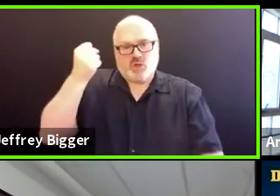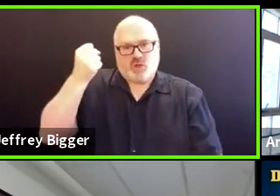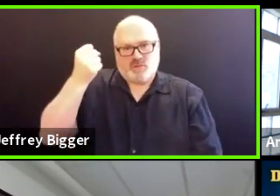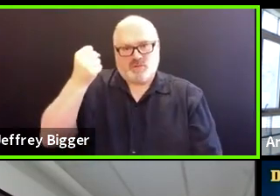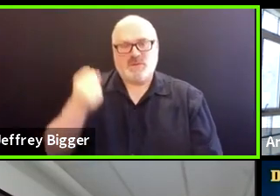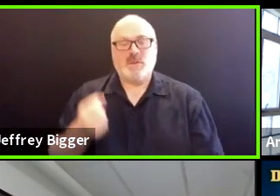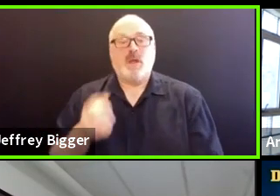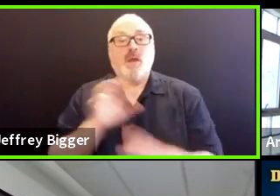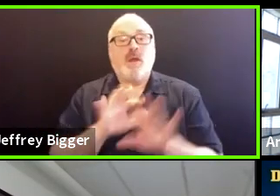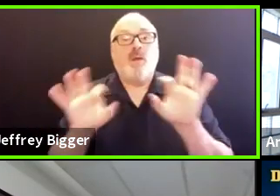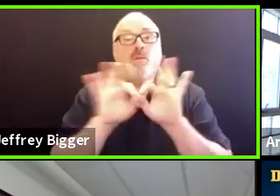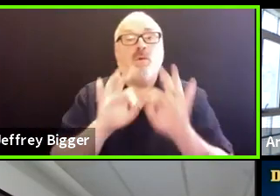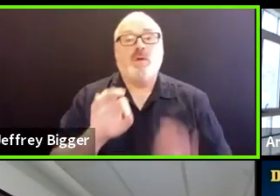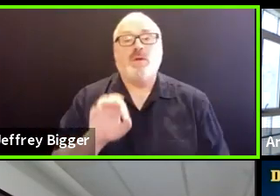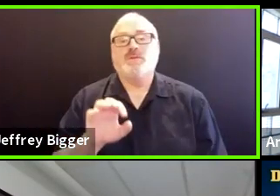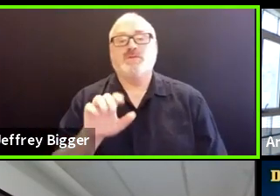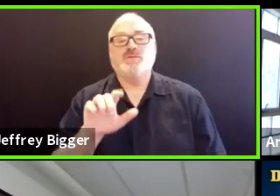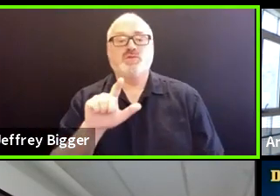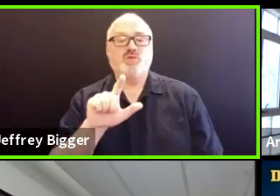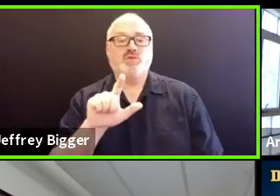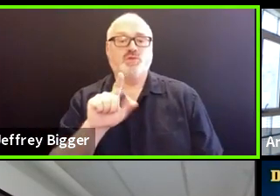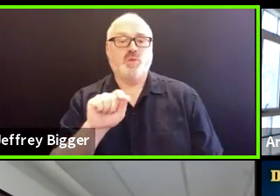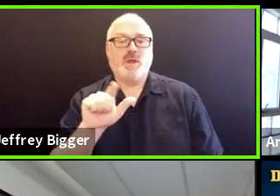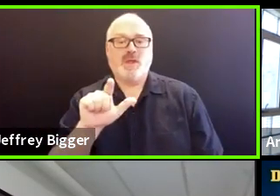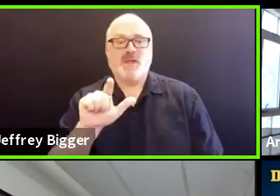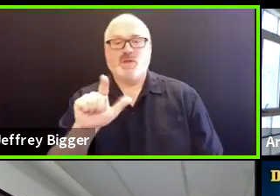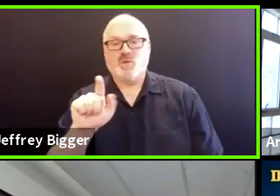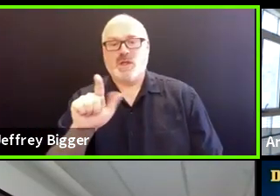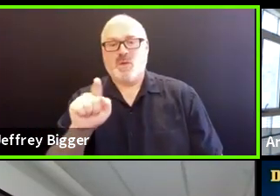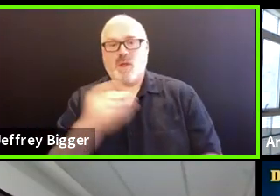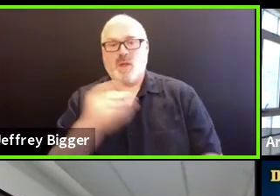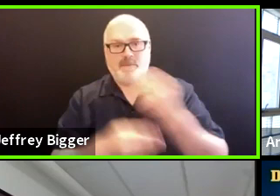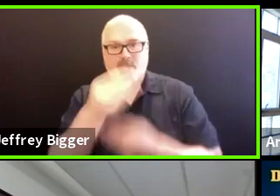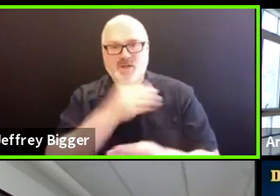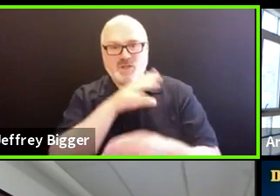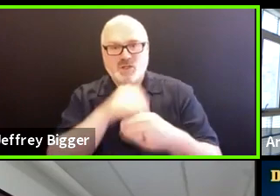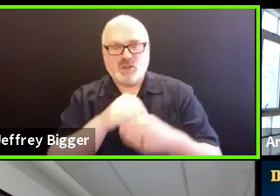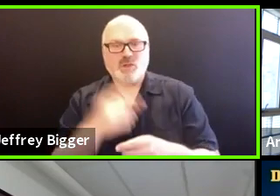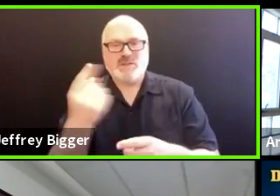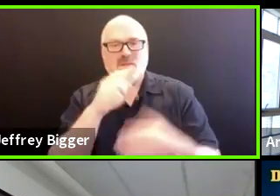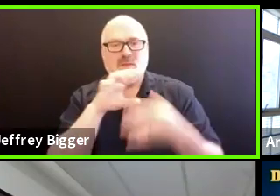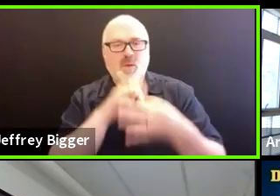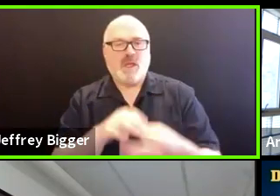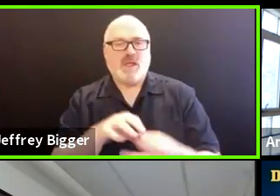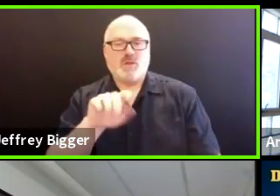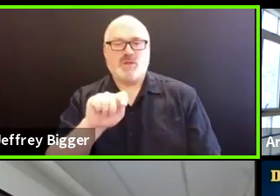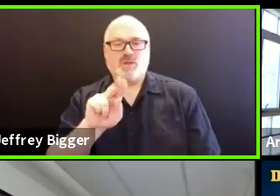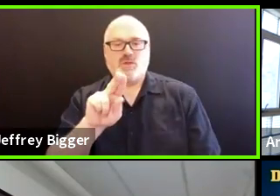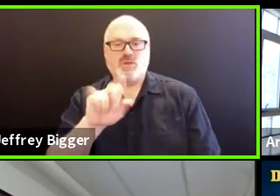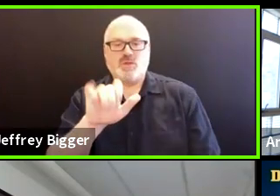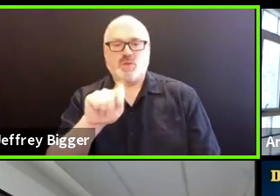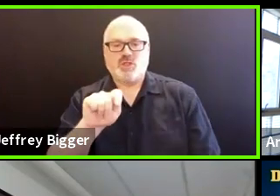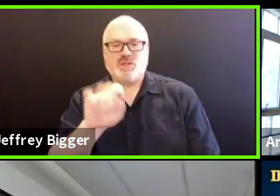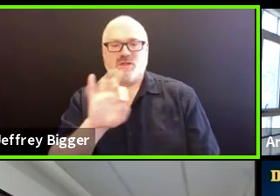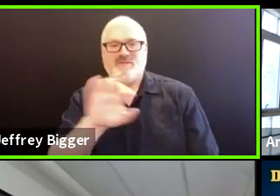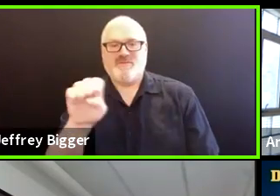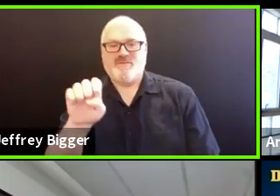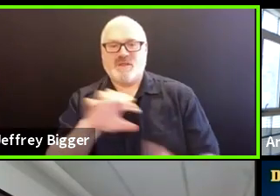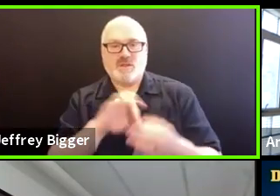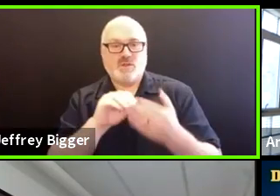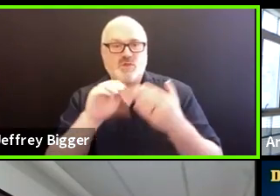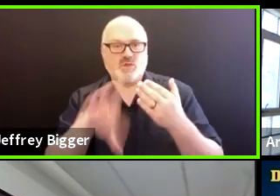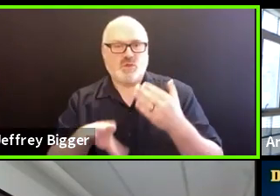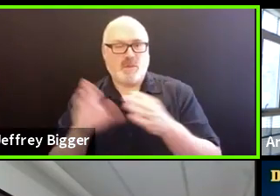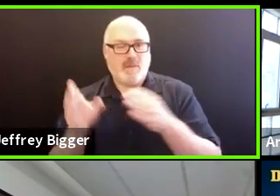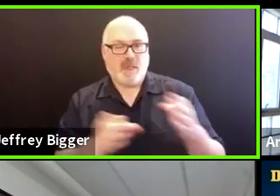Importantly, our fiscal 21 budget also includes a decision about tuition and fees for our students. We have been planning for about a